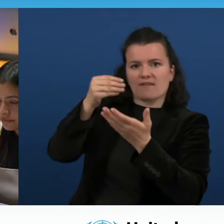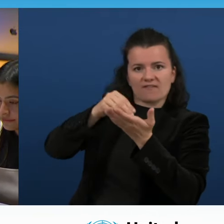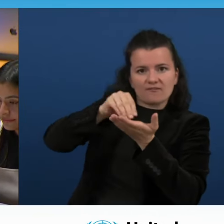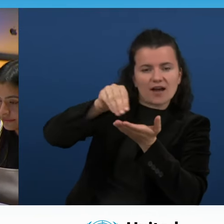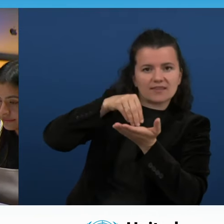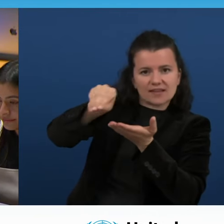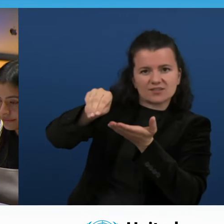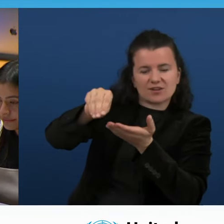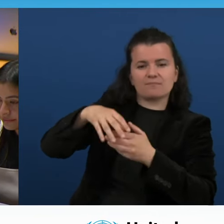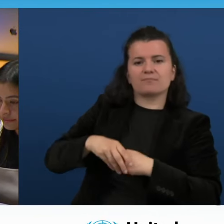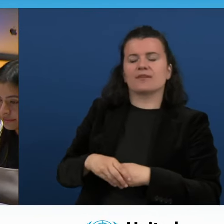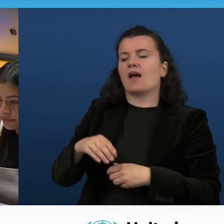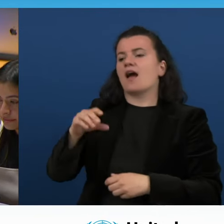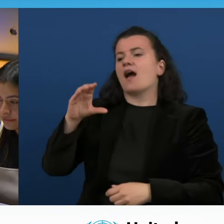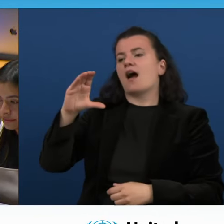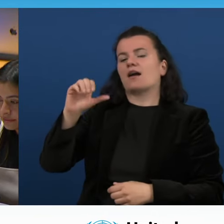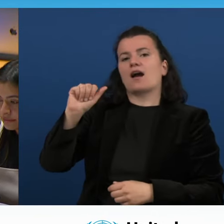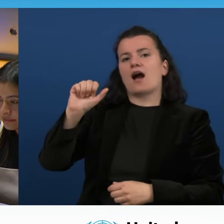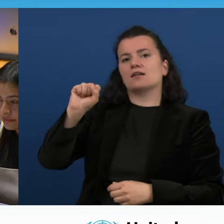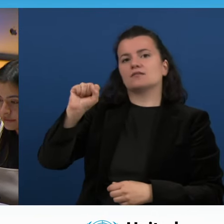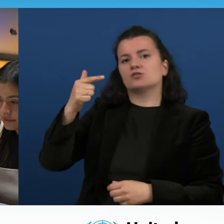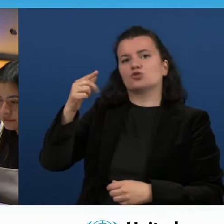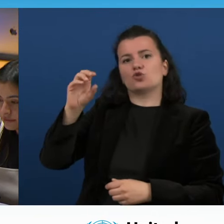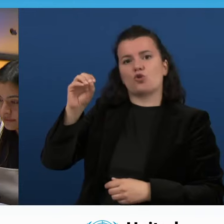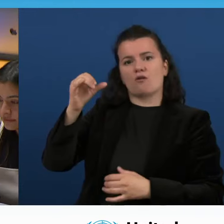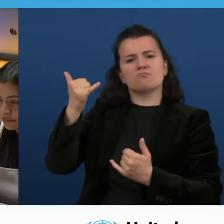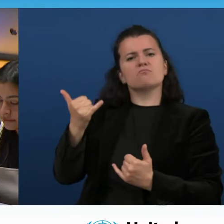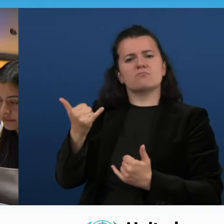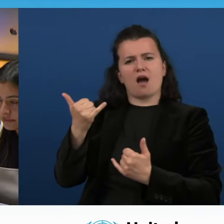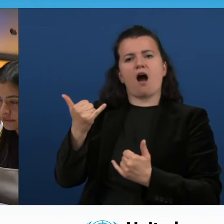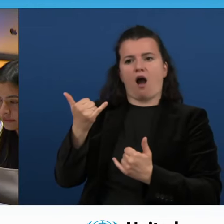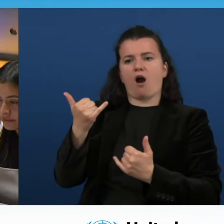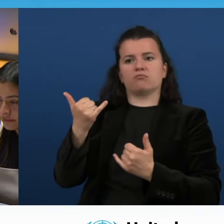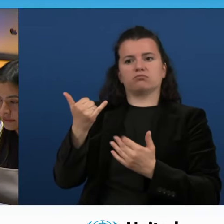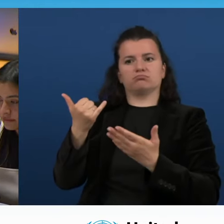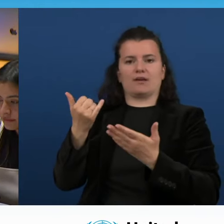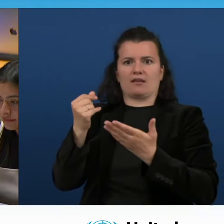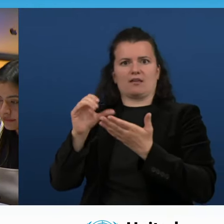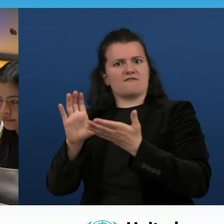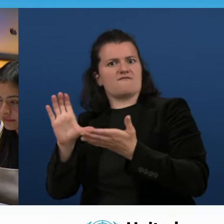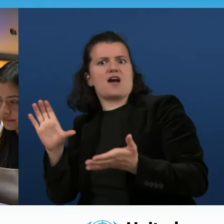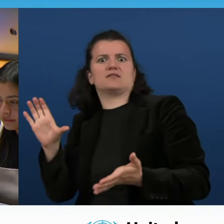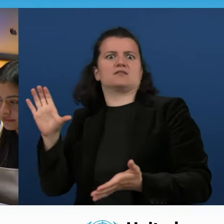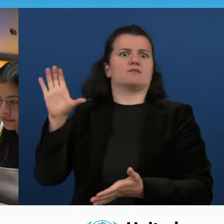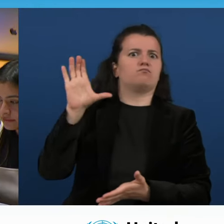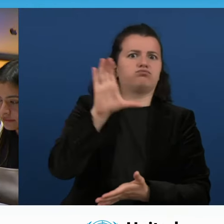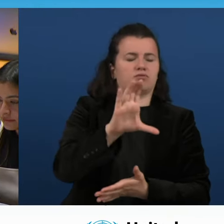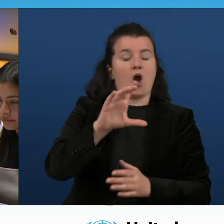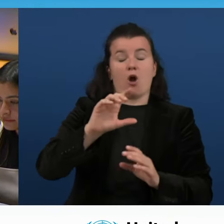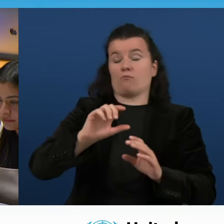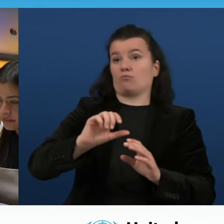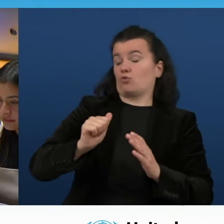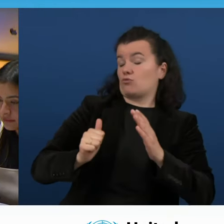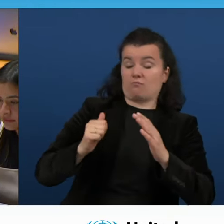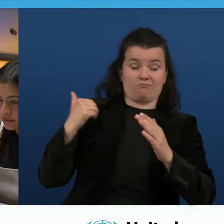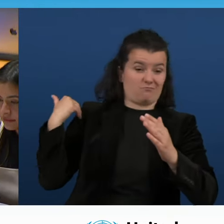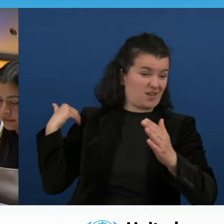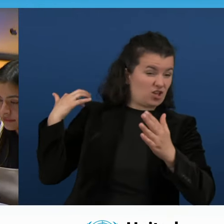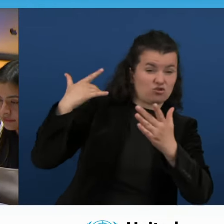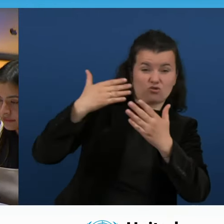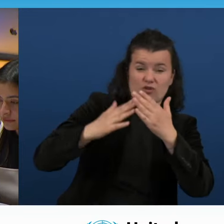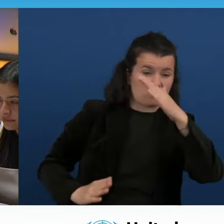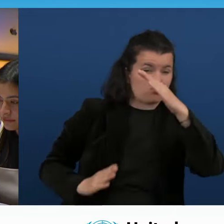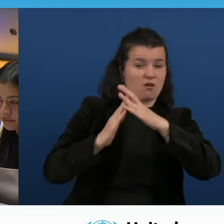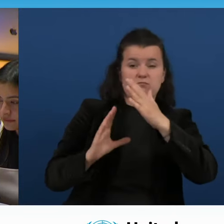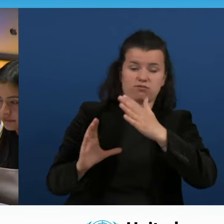made the largest public investment in the history of Honduras based on the development of public works, as well